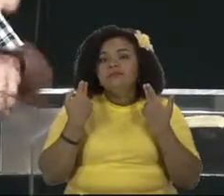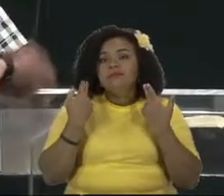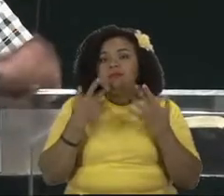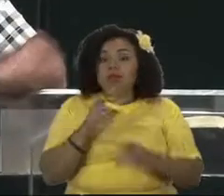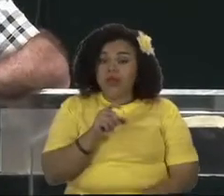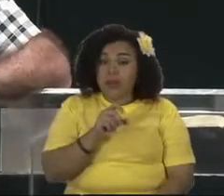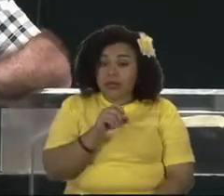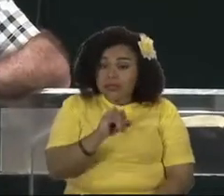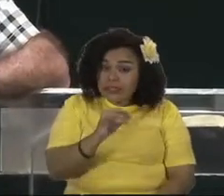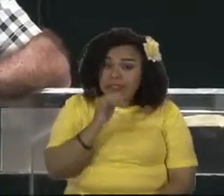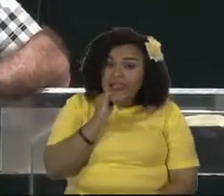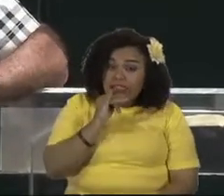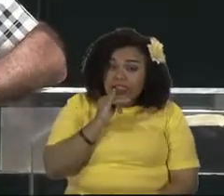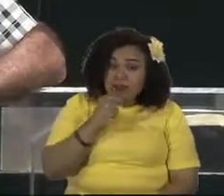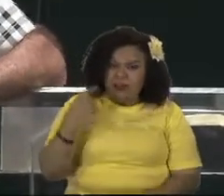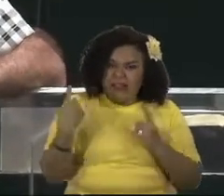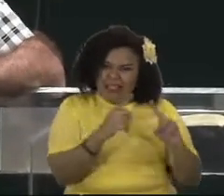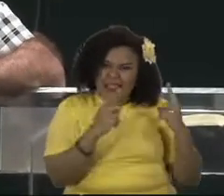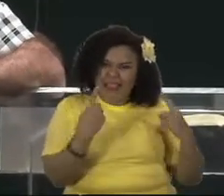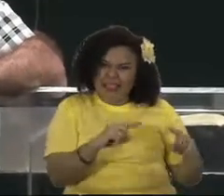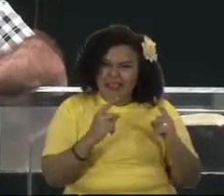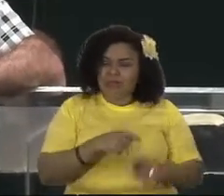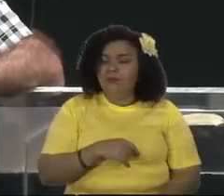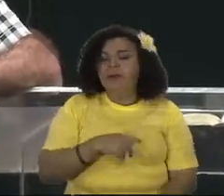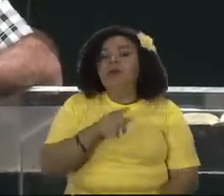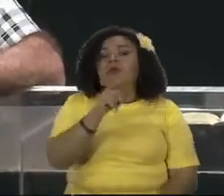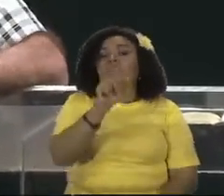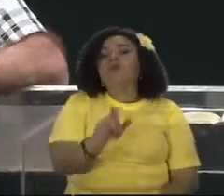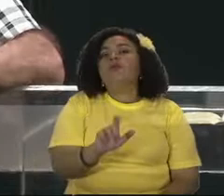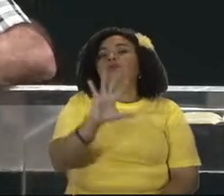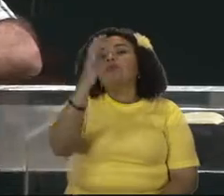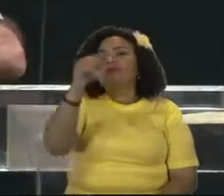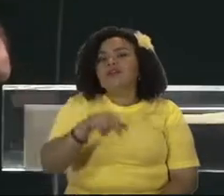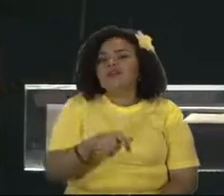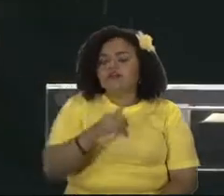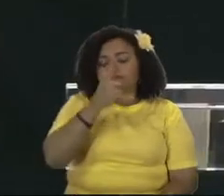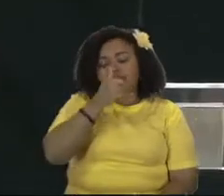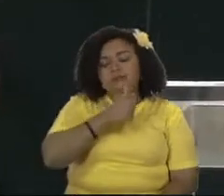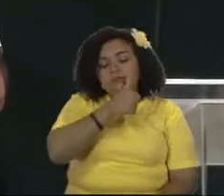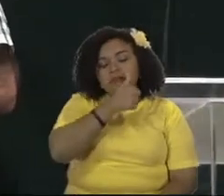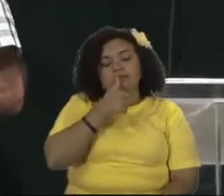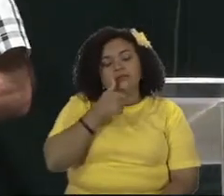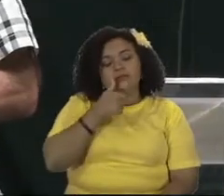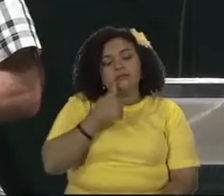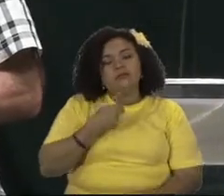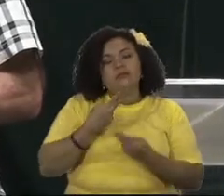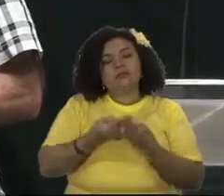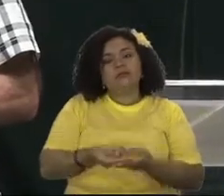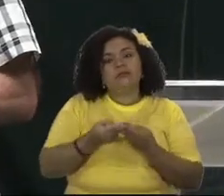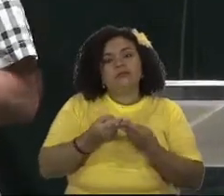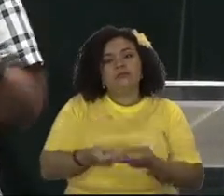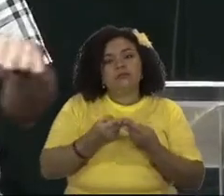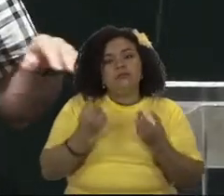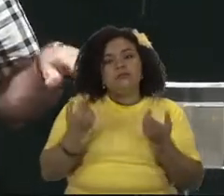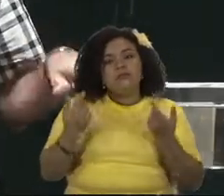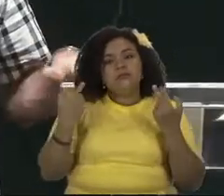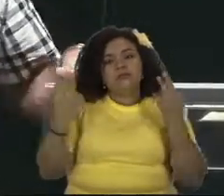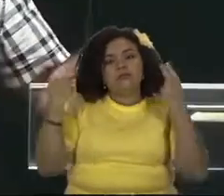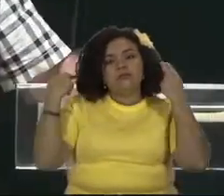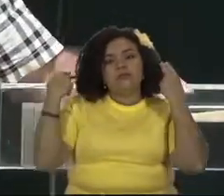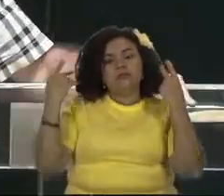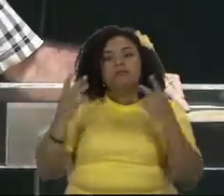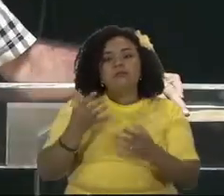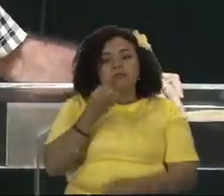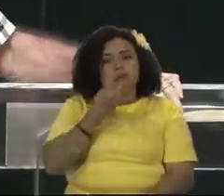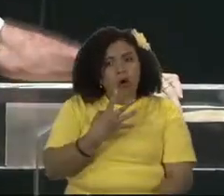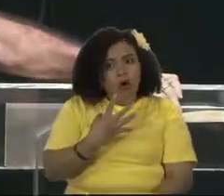If they are coming after you, that's because, may it be because you are doing the right things. Happy you're gonna